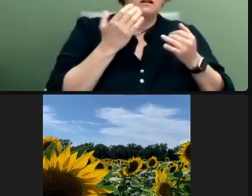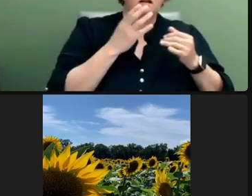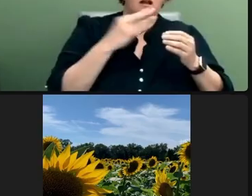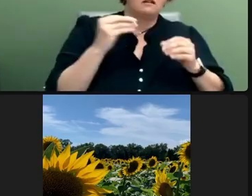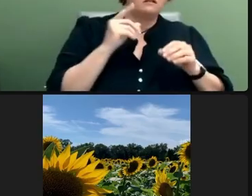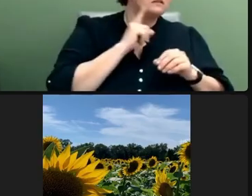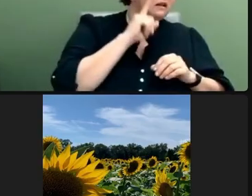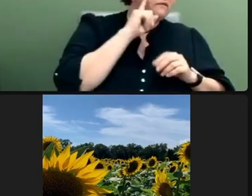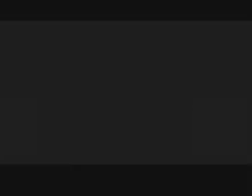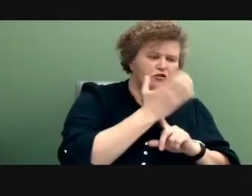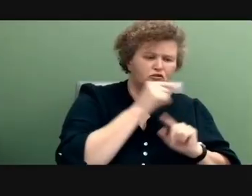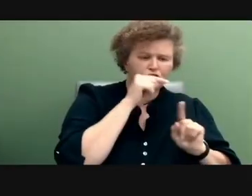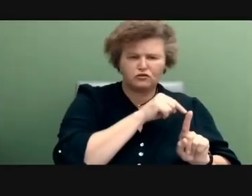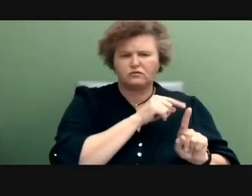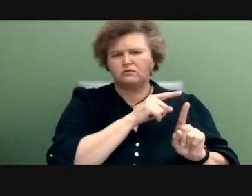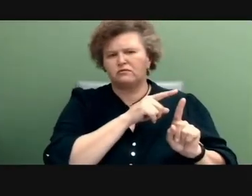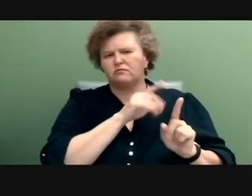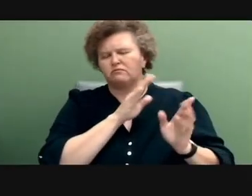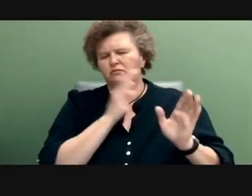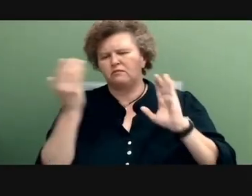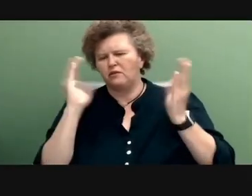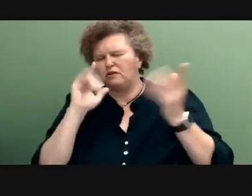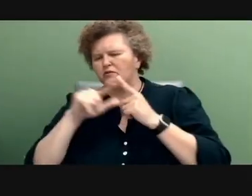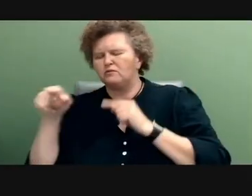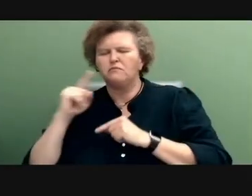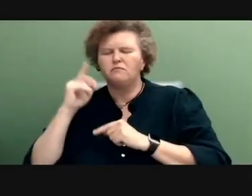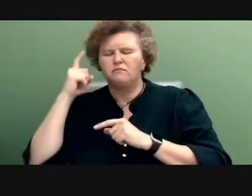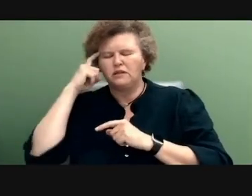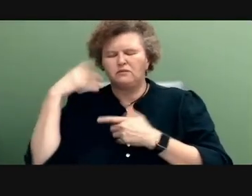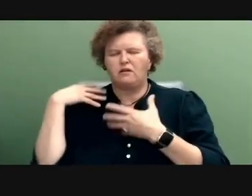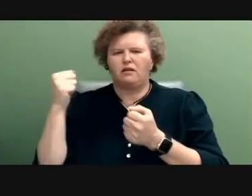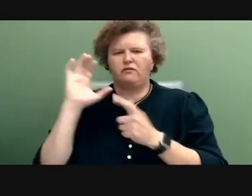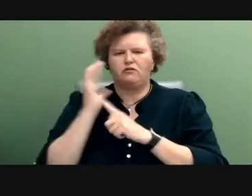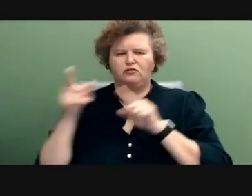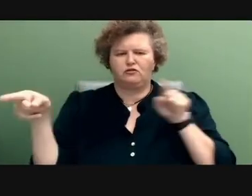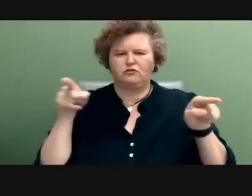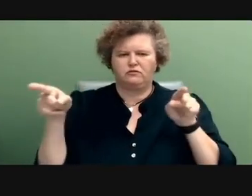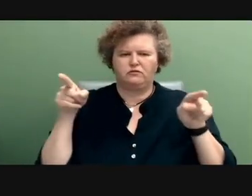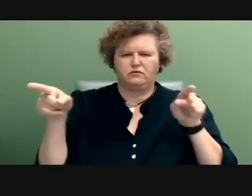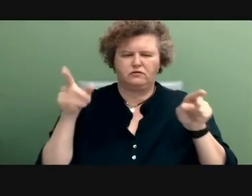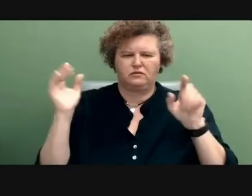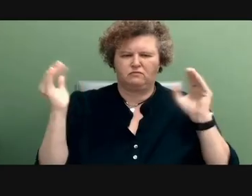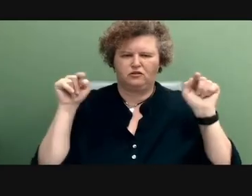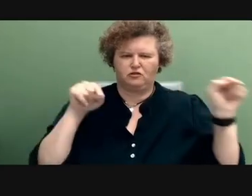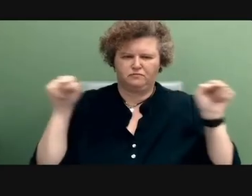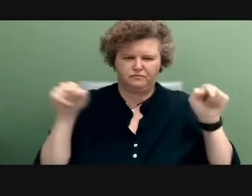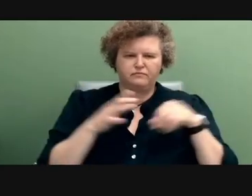needs, also deaf culture versus mental health culture,